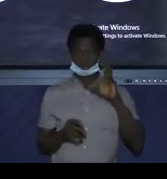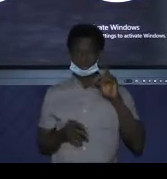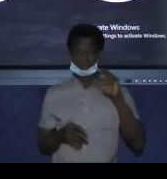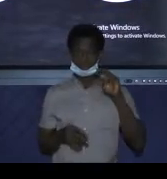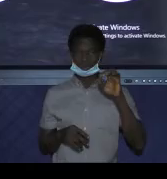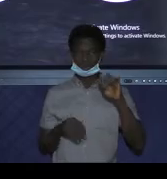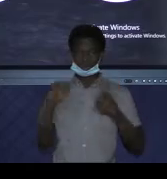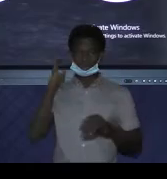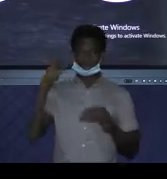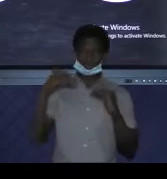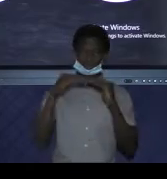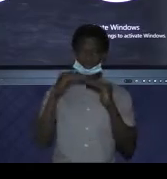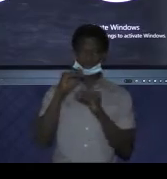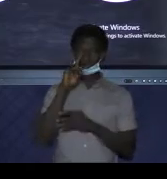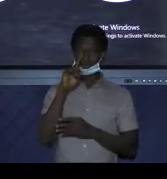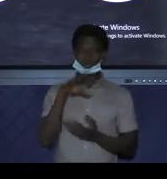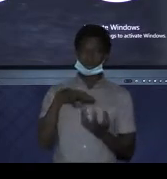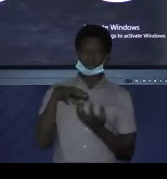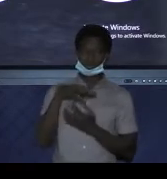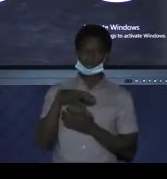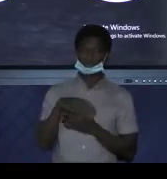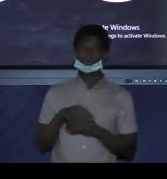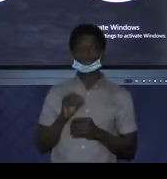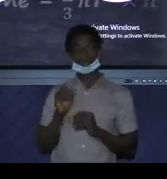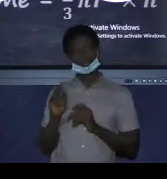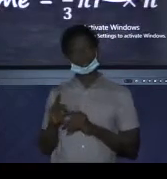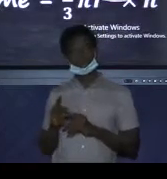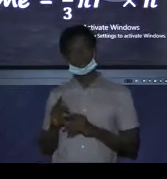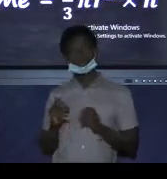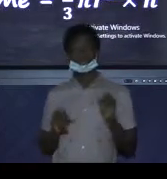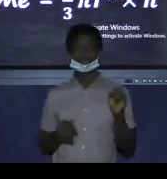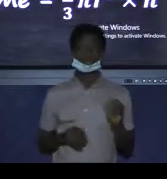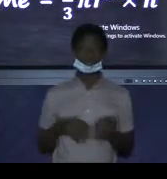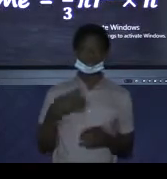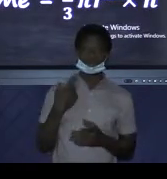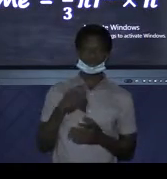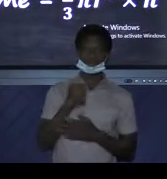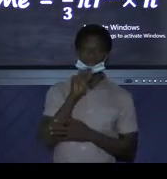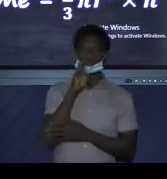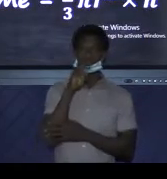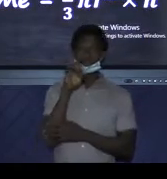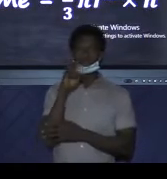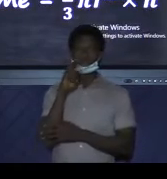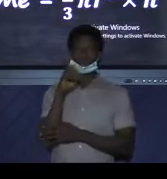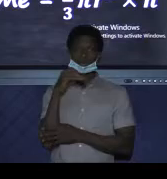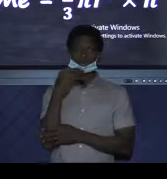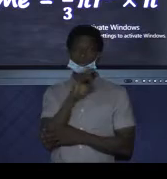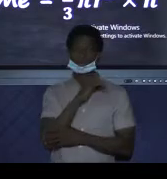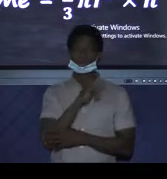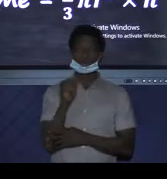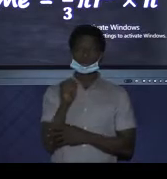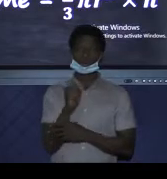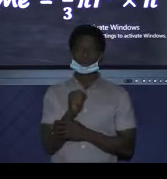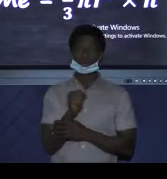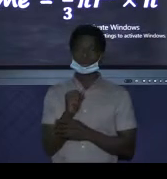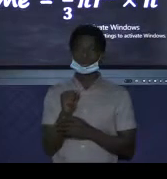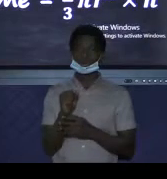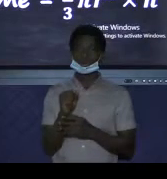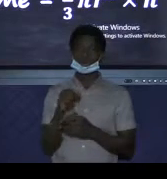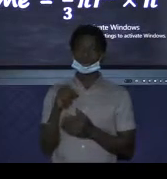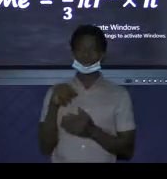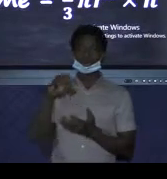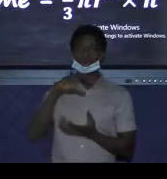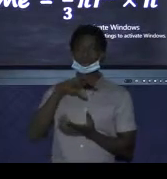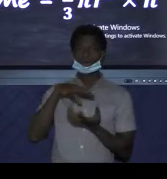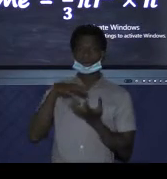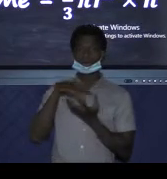equal one sphere. Okay? So, the volume of a sphere is two-thirds the volume of